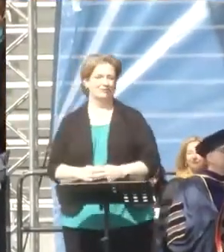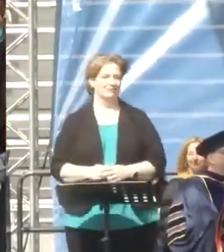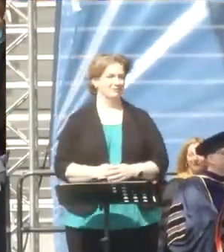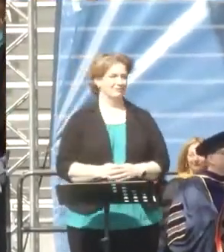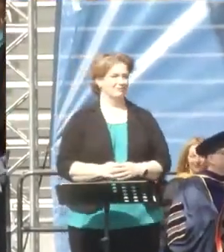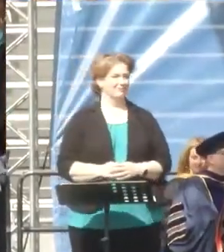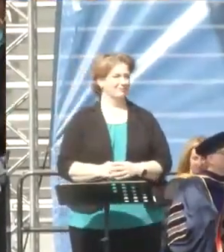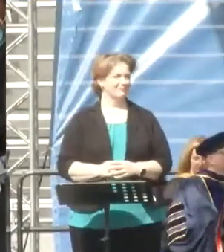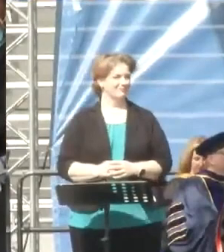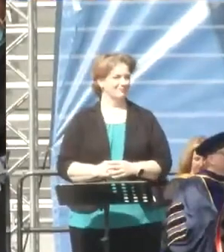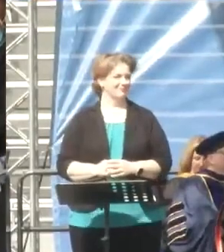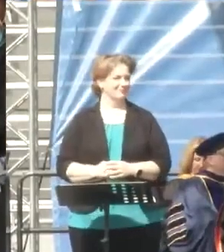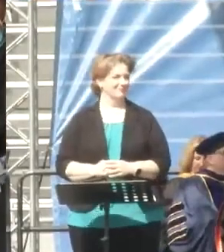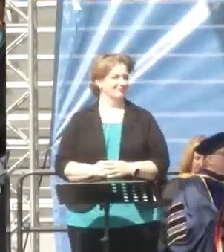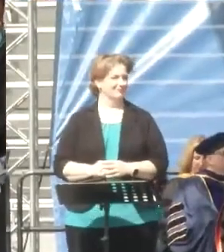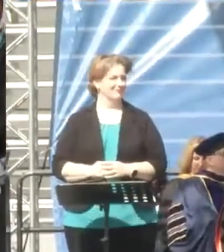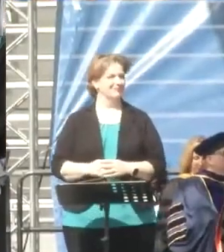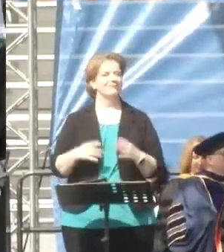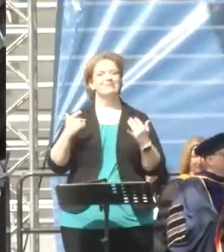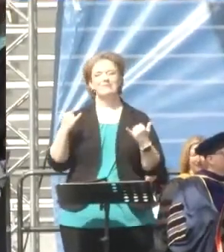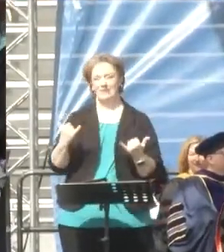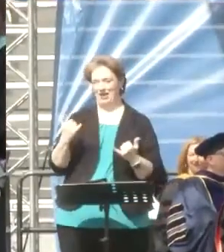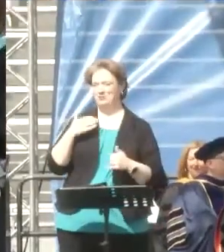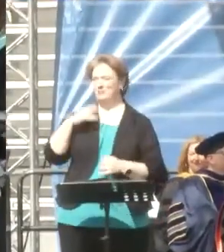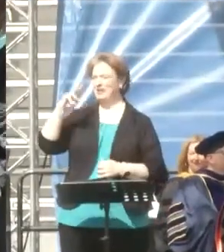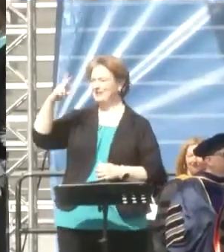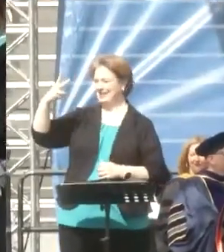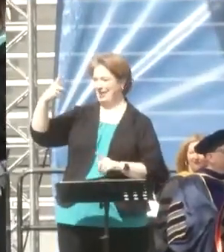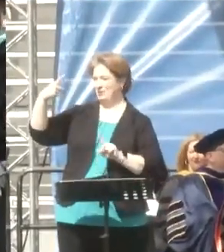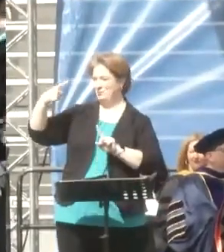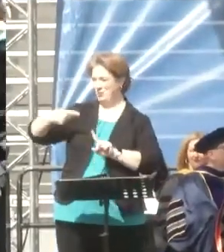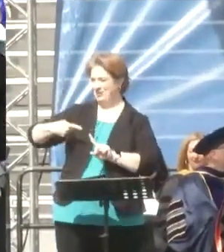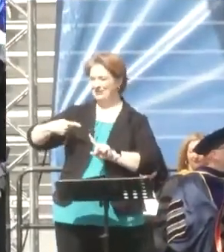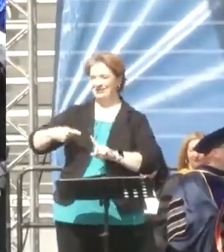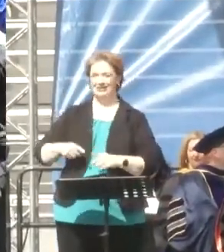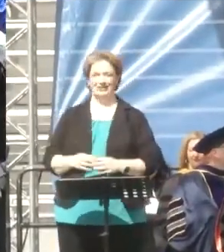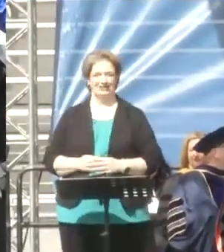And that brings me to point number two.